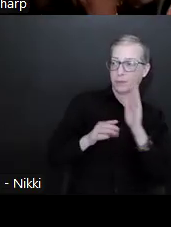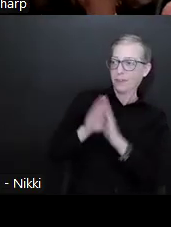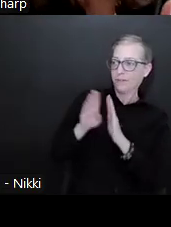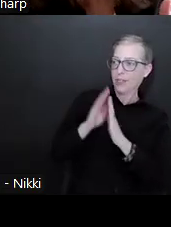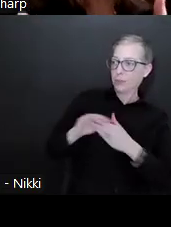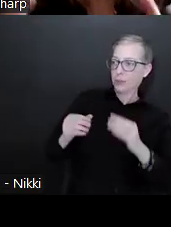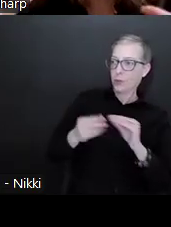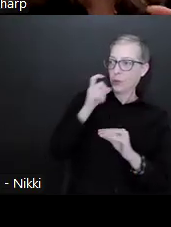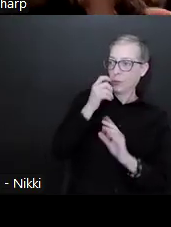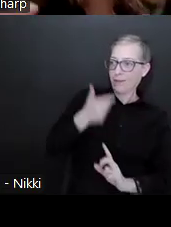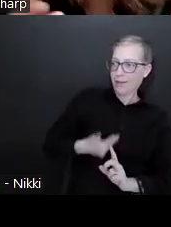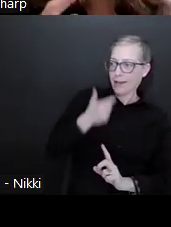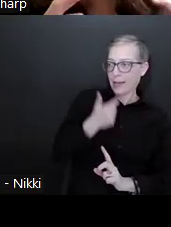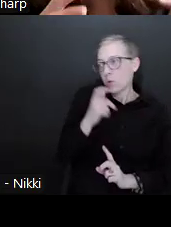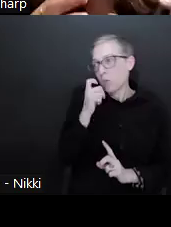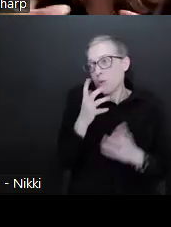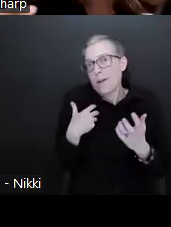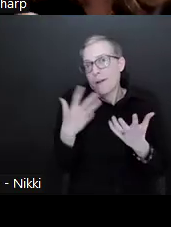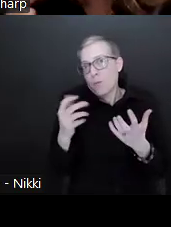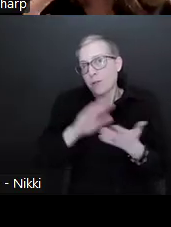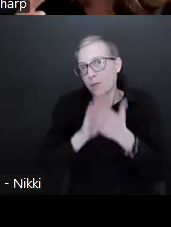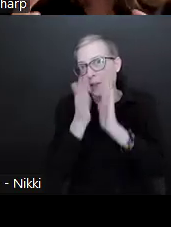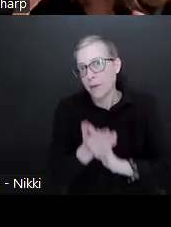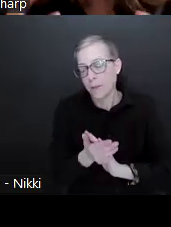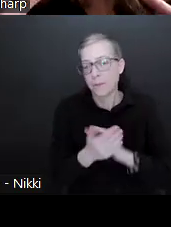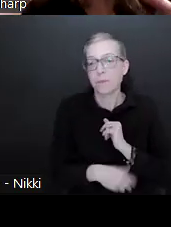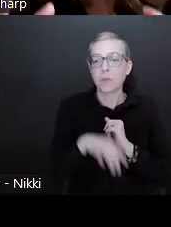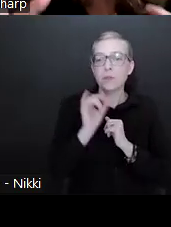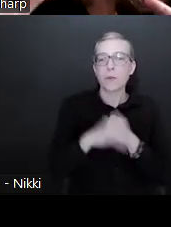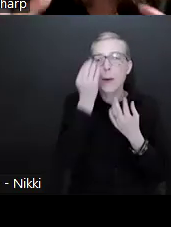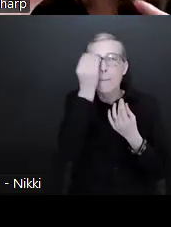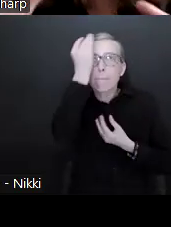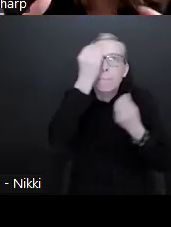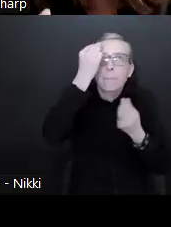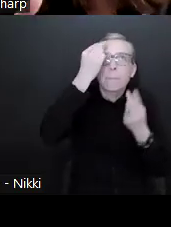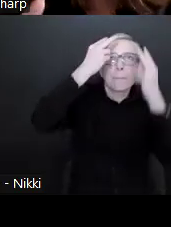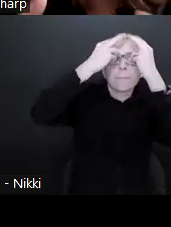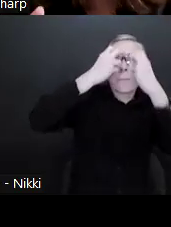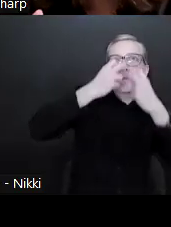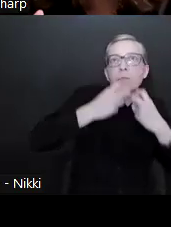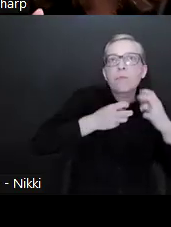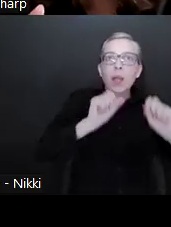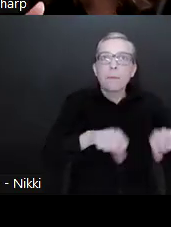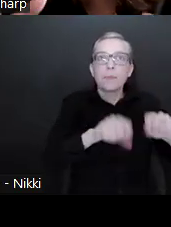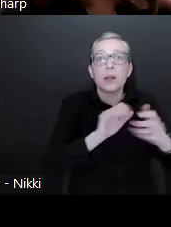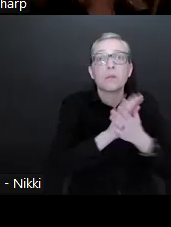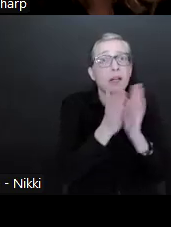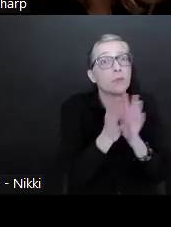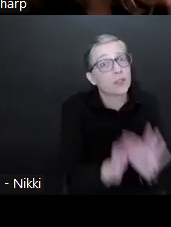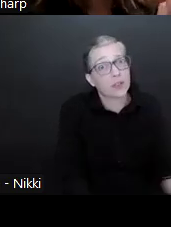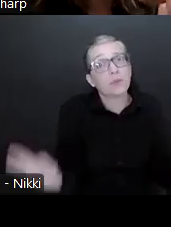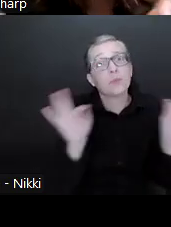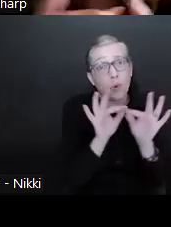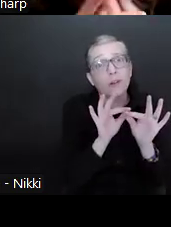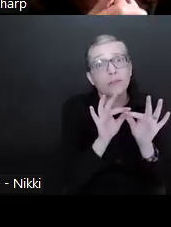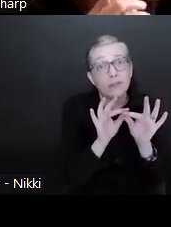to be. And so mentalizing becomes really, really important as young people go into adolescence. They, for the first time,